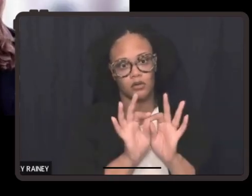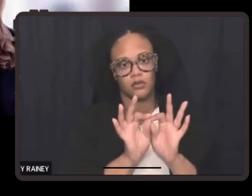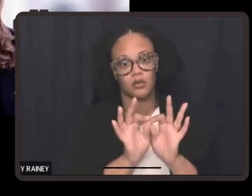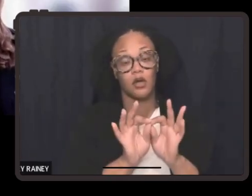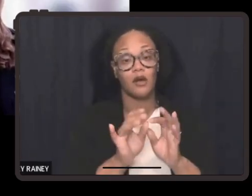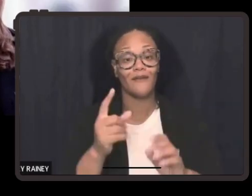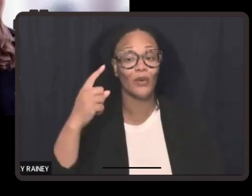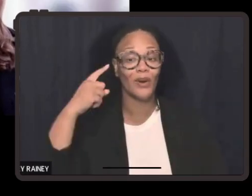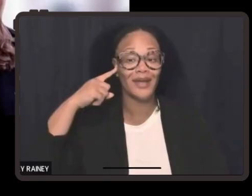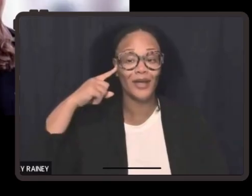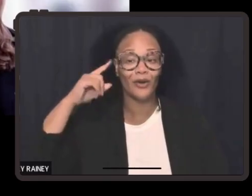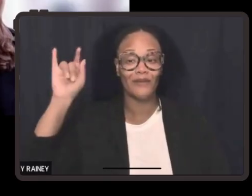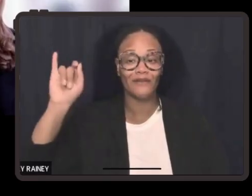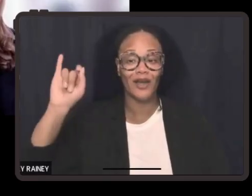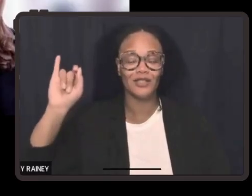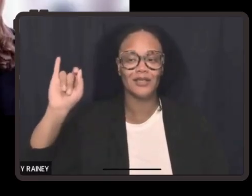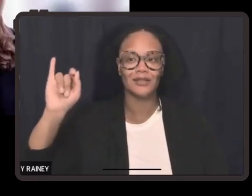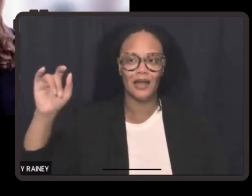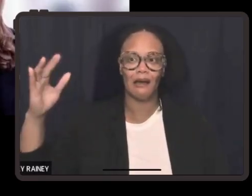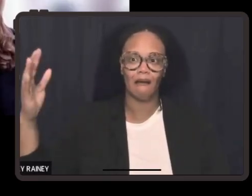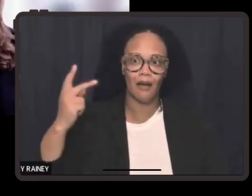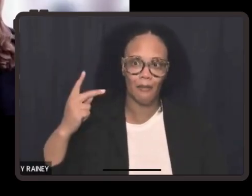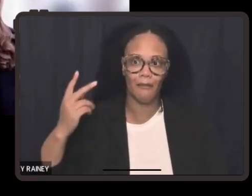do seem to come back as well.